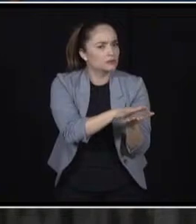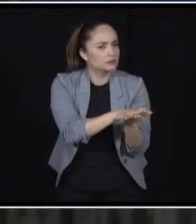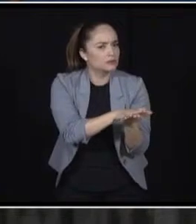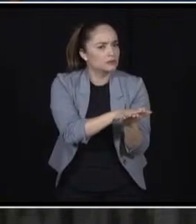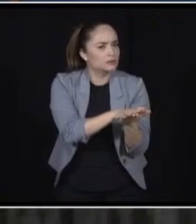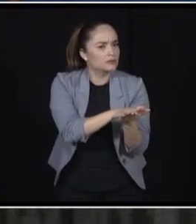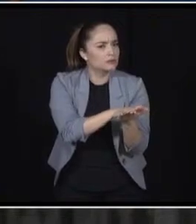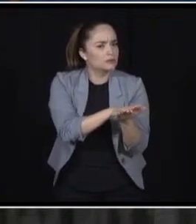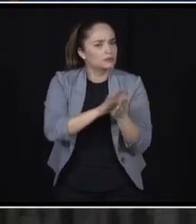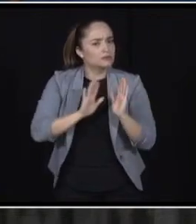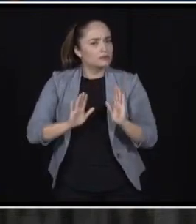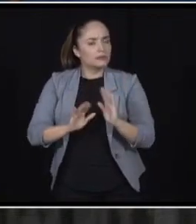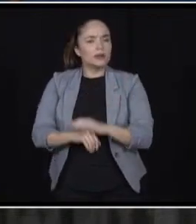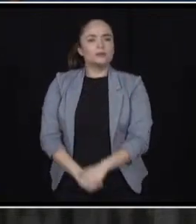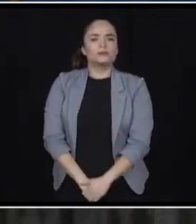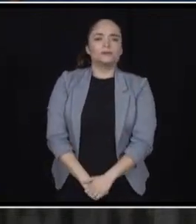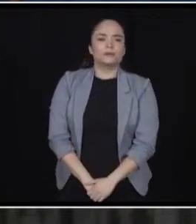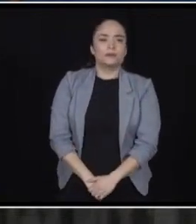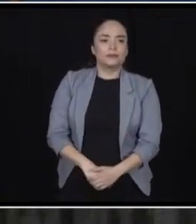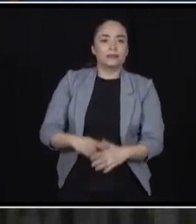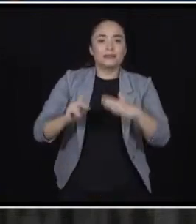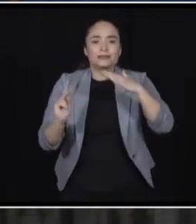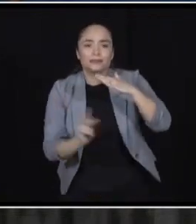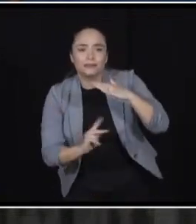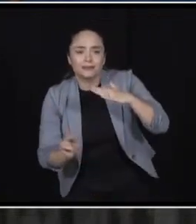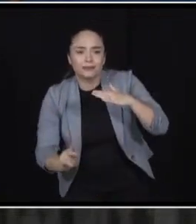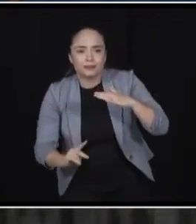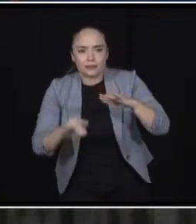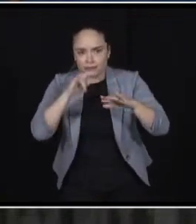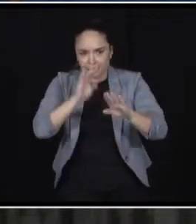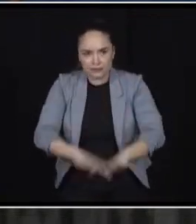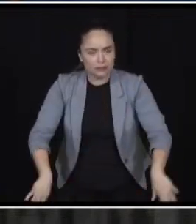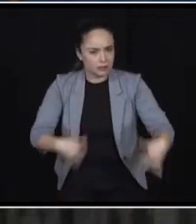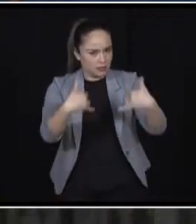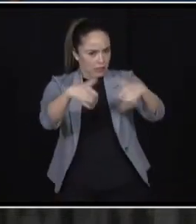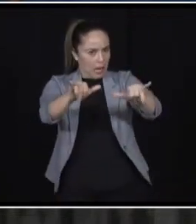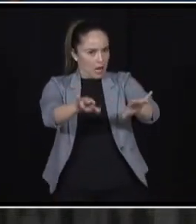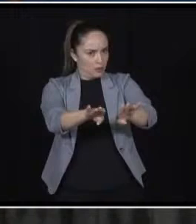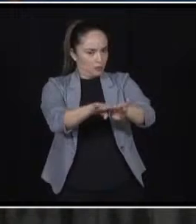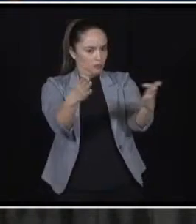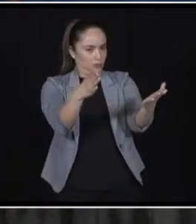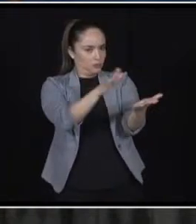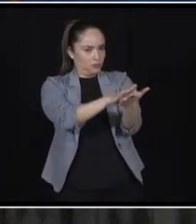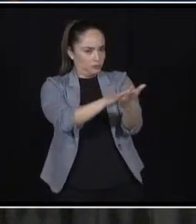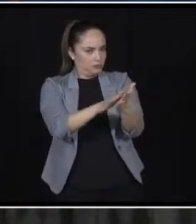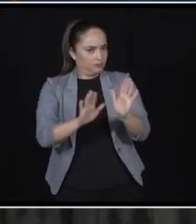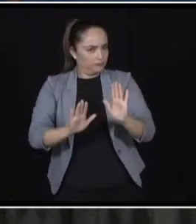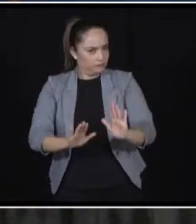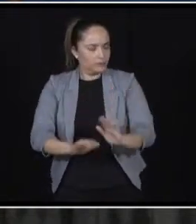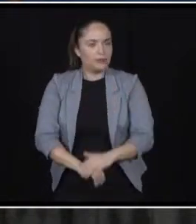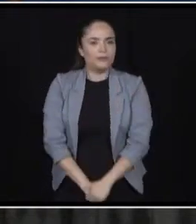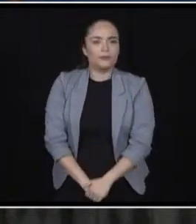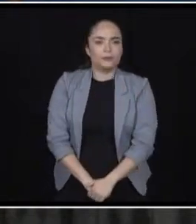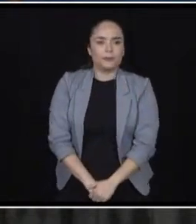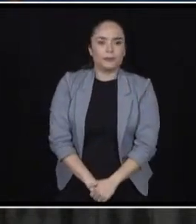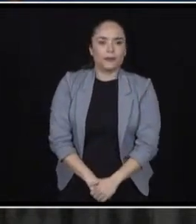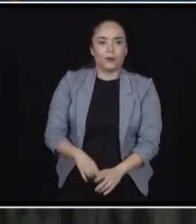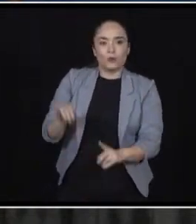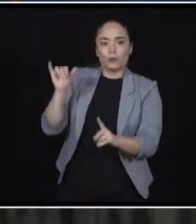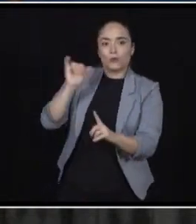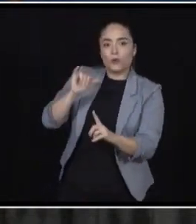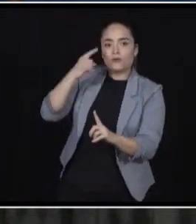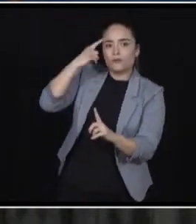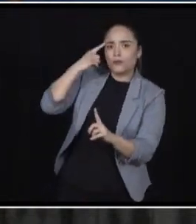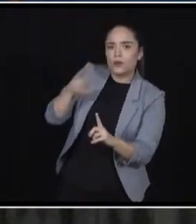children will remain open, and free emergency childcare for the school-age children of healthcare and frontline workers will